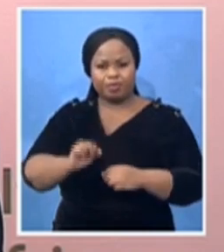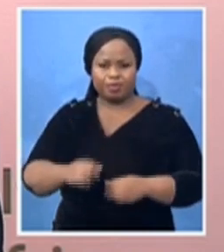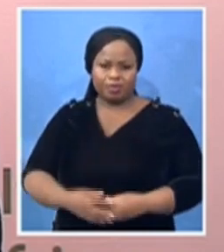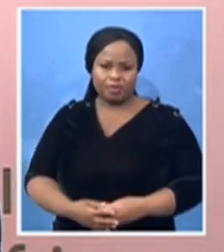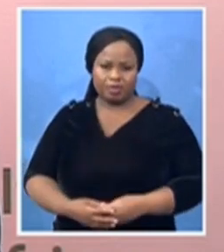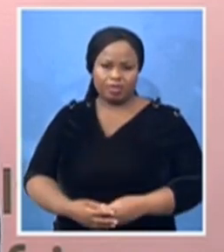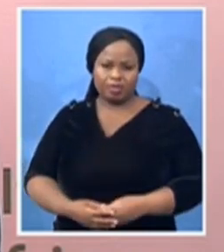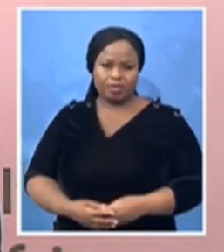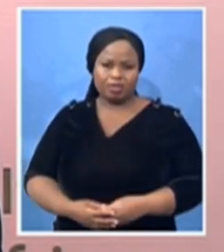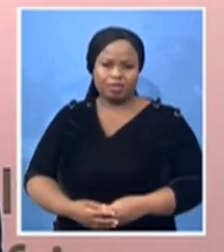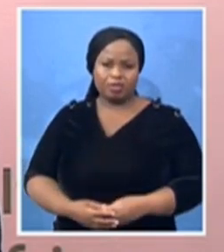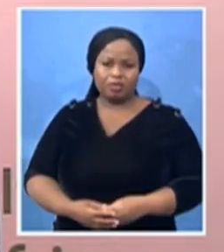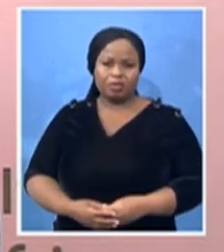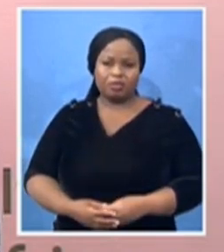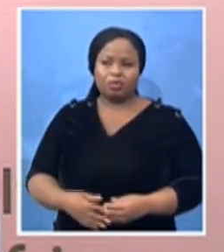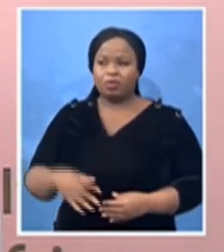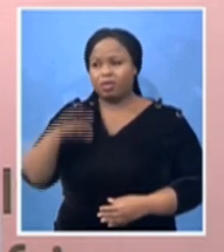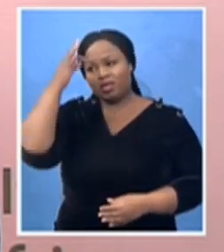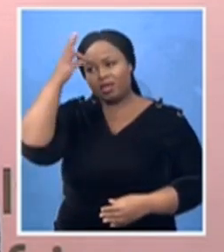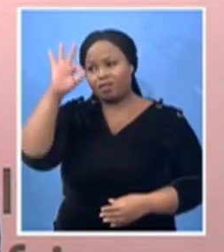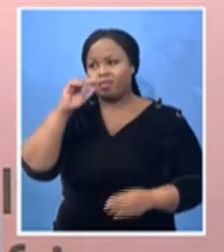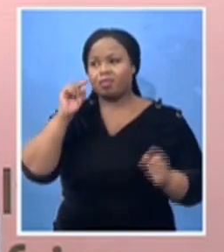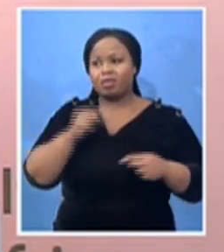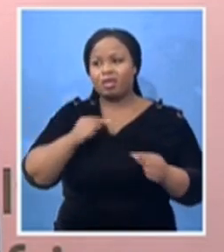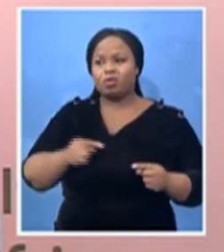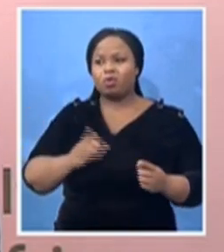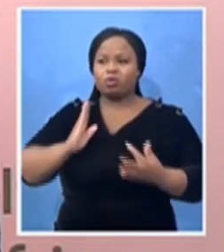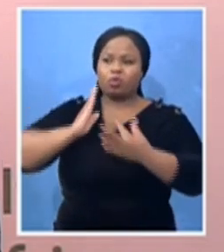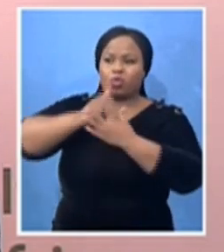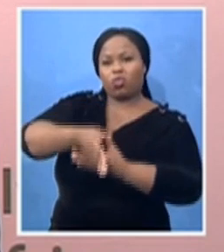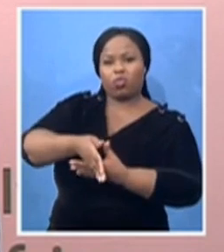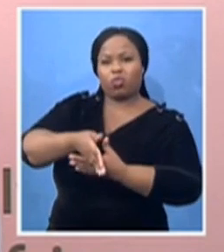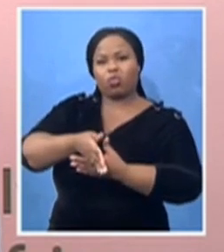go and interfere with such a sacrosanct ceremony.